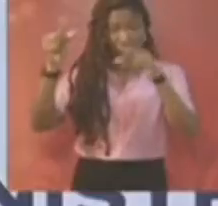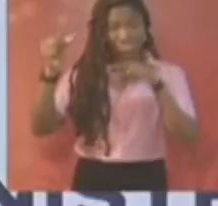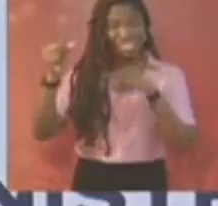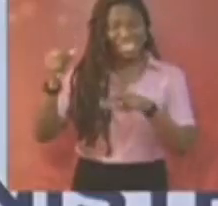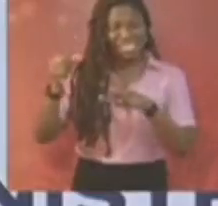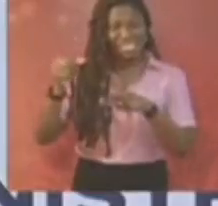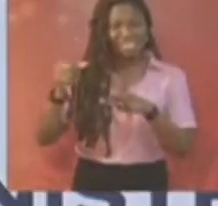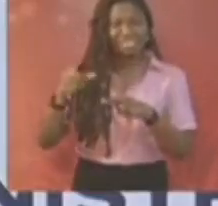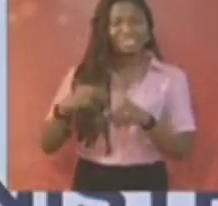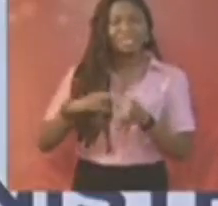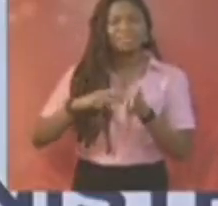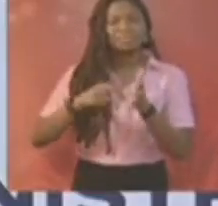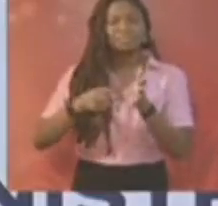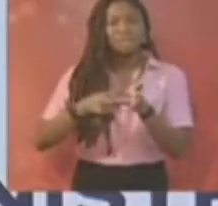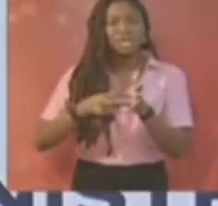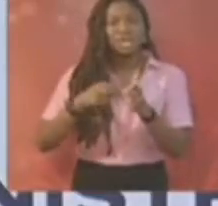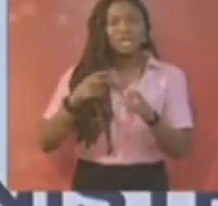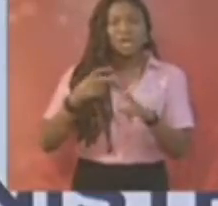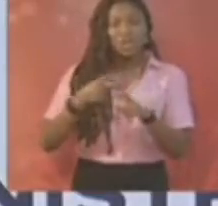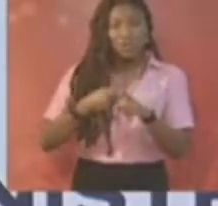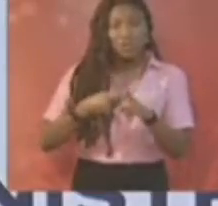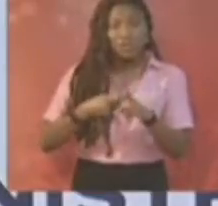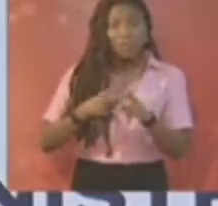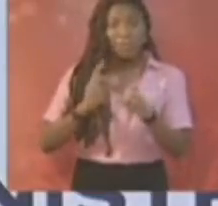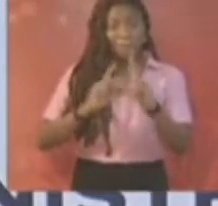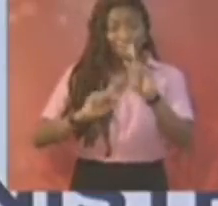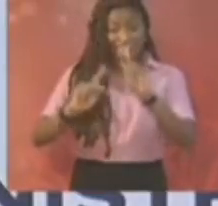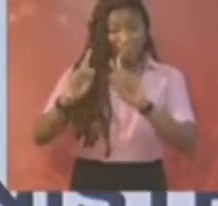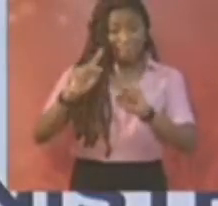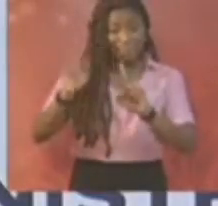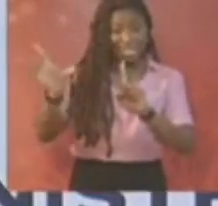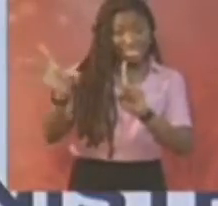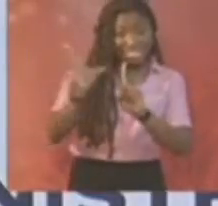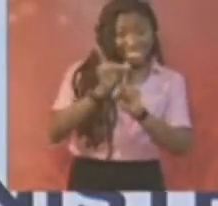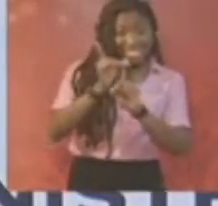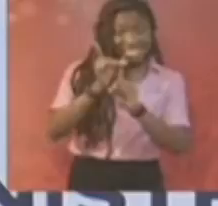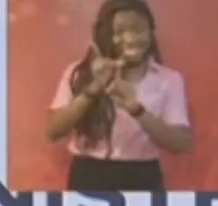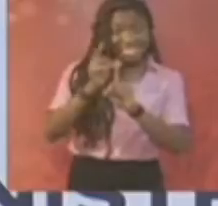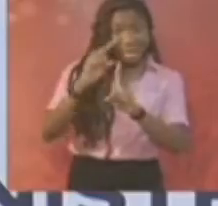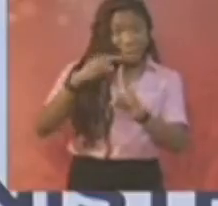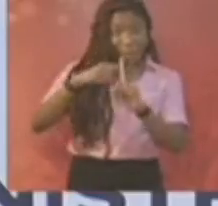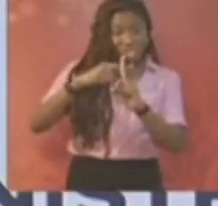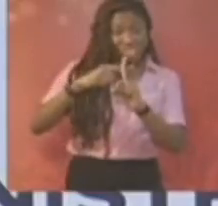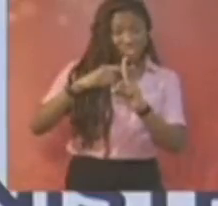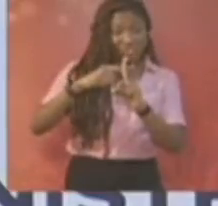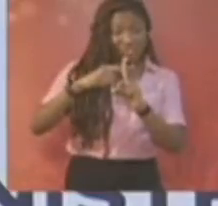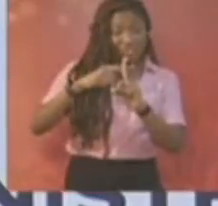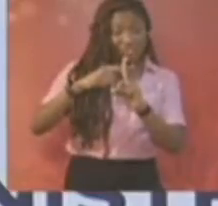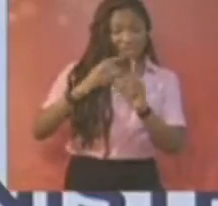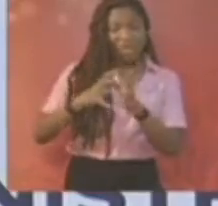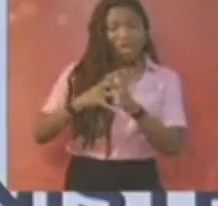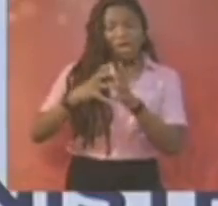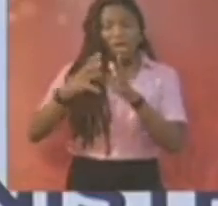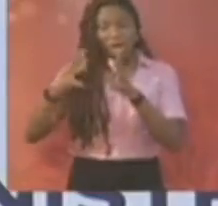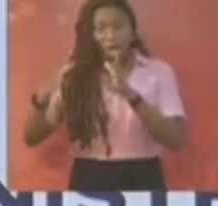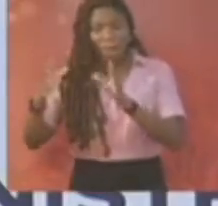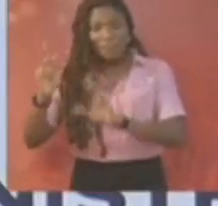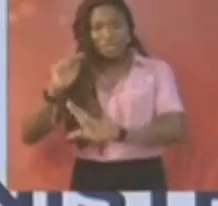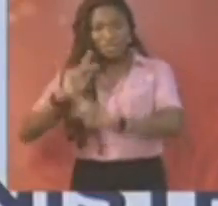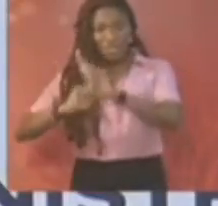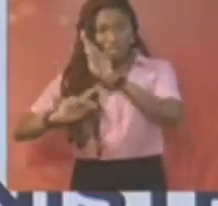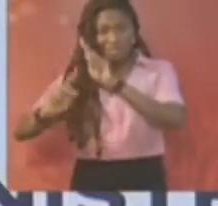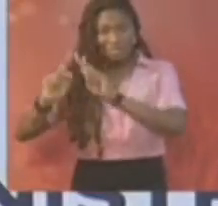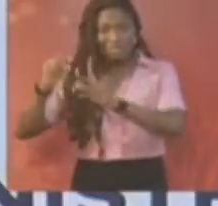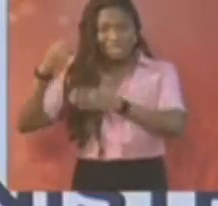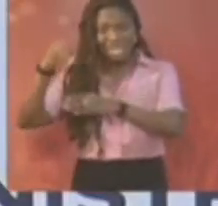of the current group of positives, what number belonged to the prison system. So each number